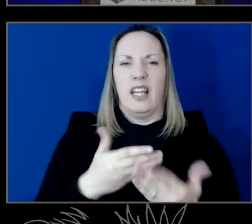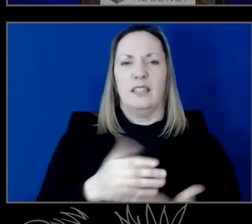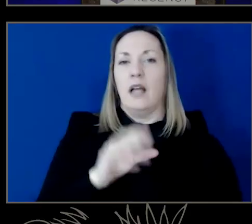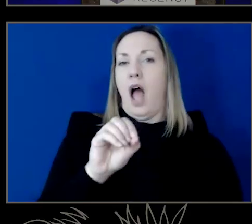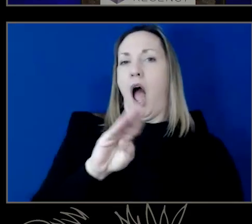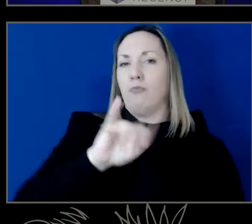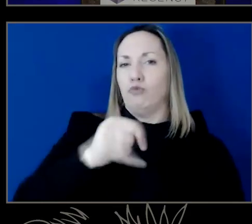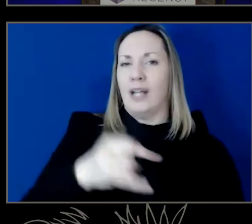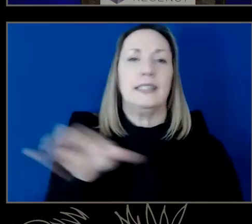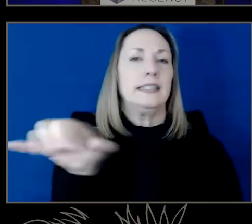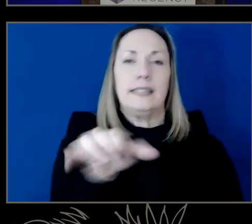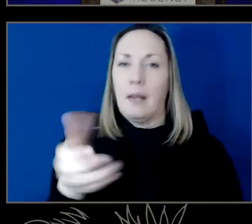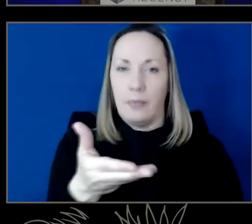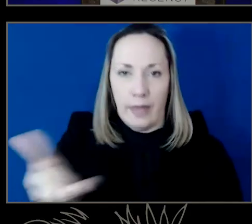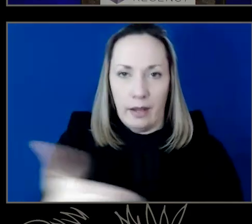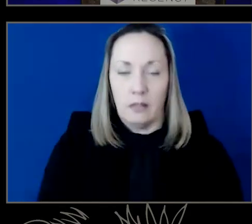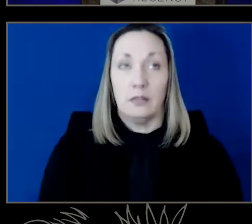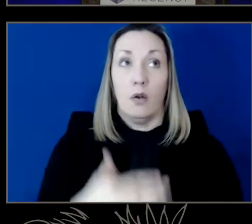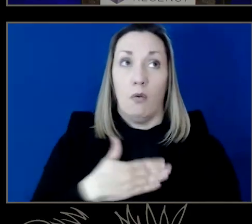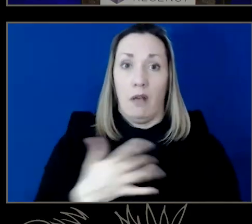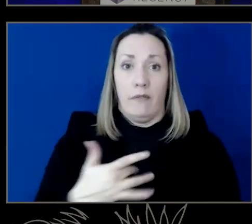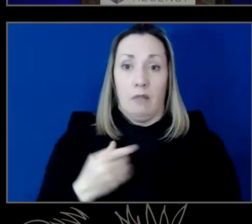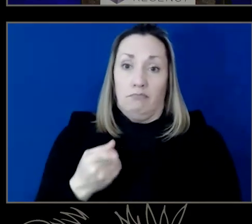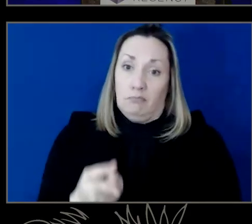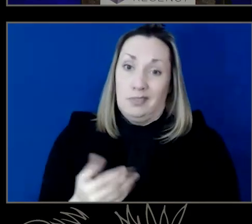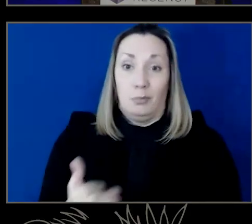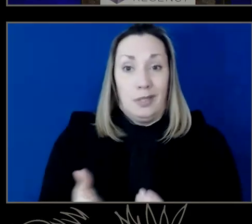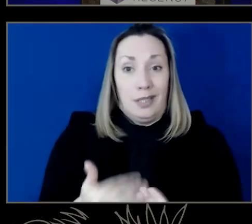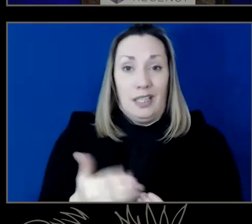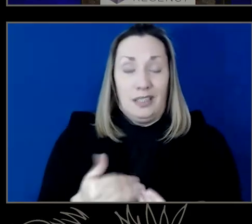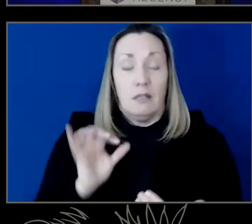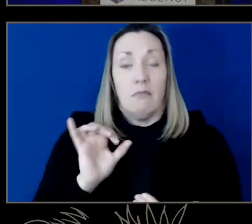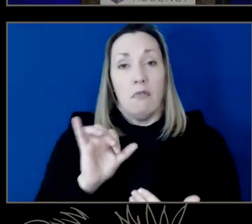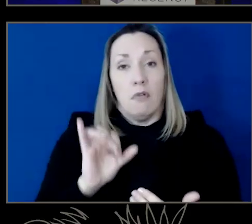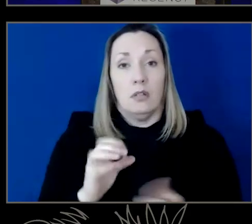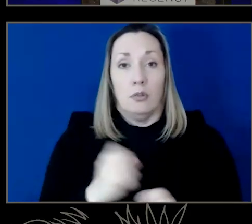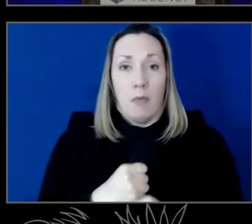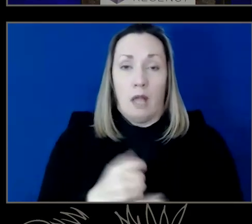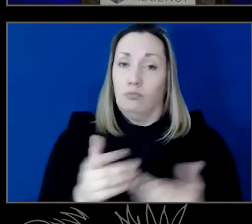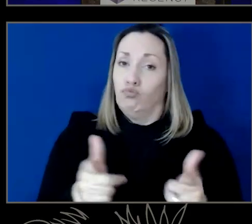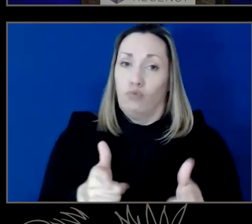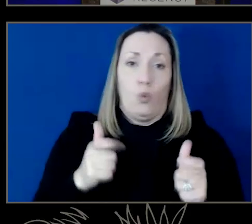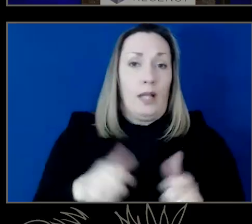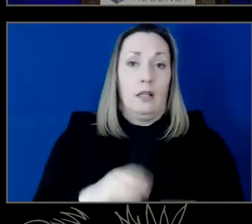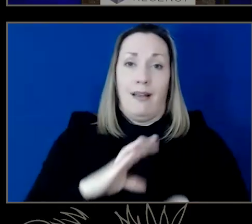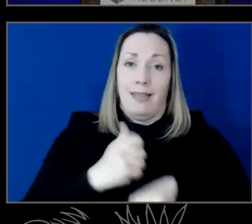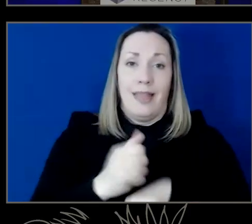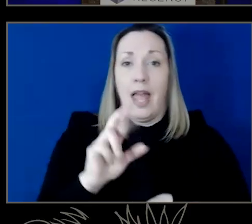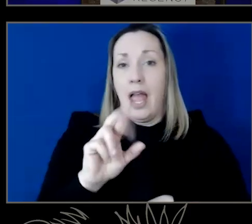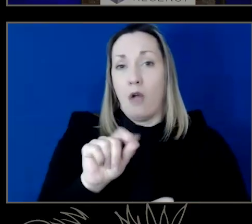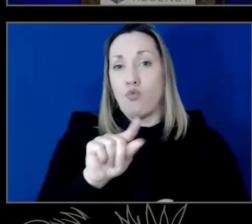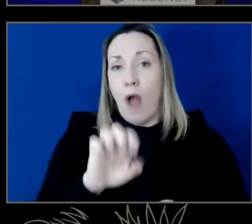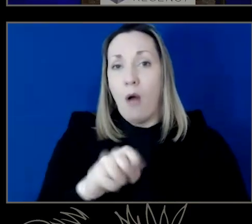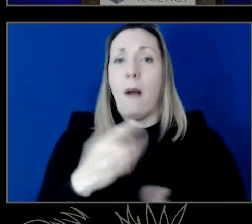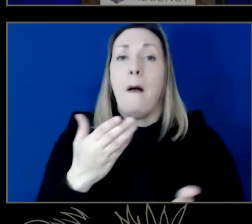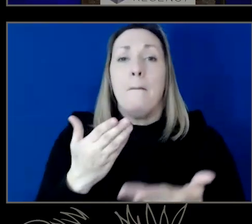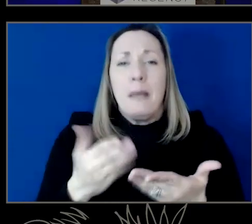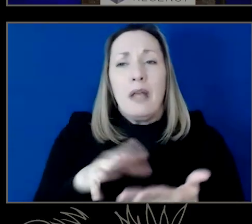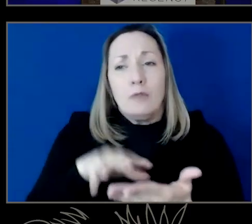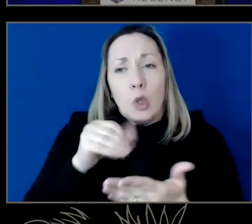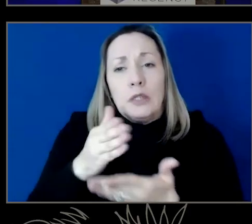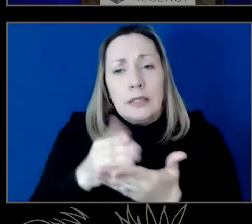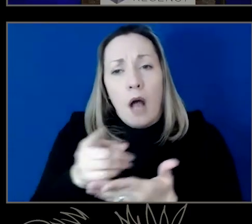is the exact same thing. And in my opinion, this is actually pretty easy to grok really quickly. Layout, route, maybe you have to learn a little bit of what those mean, and